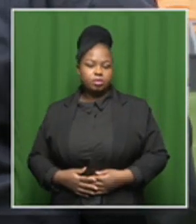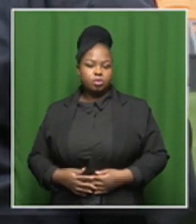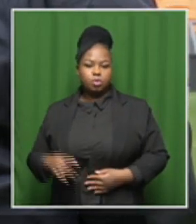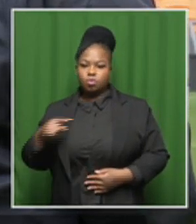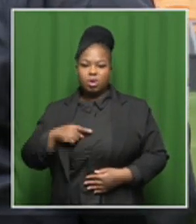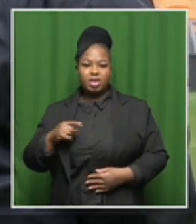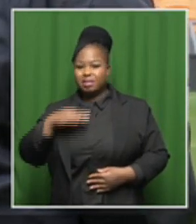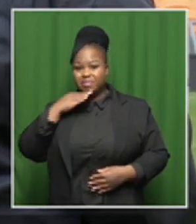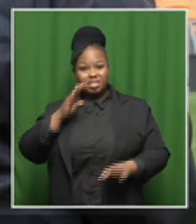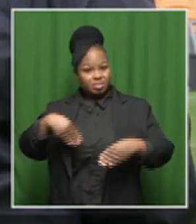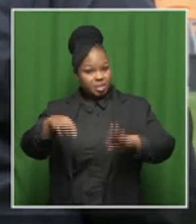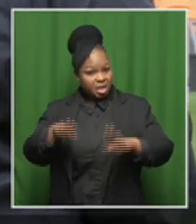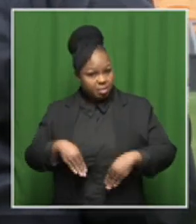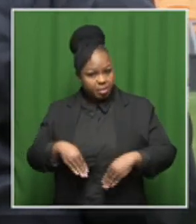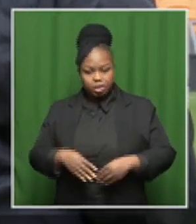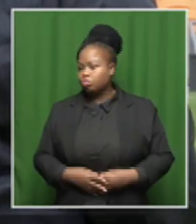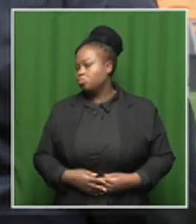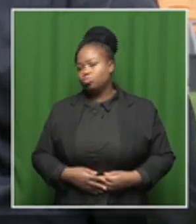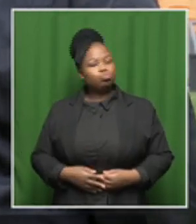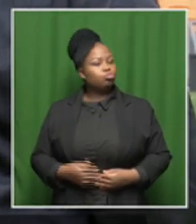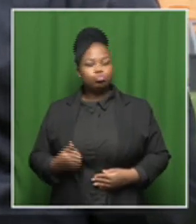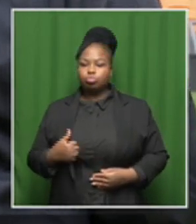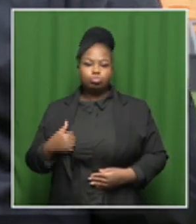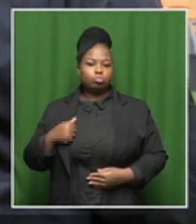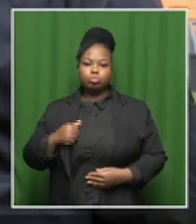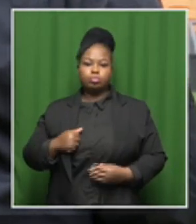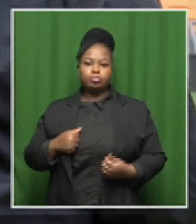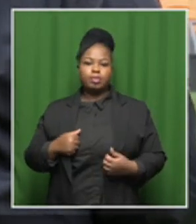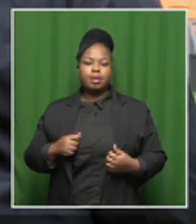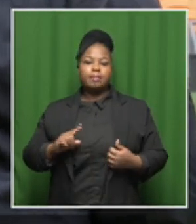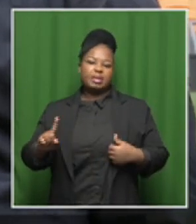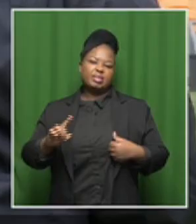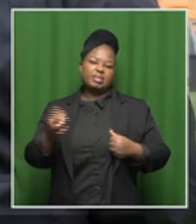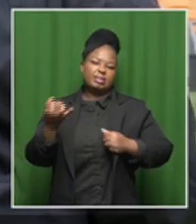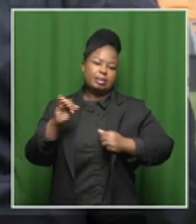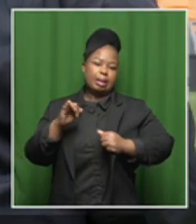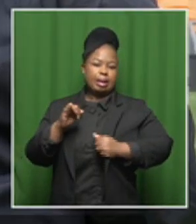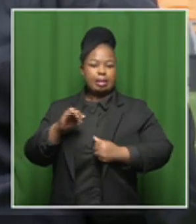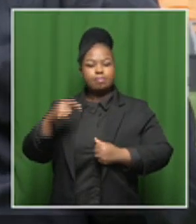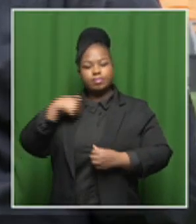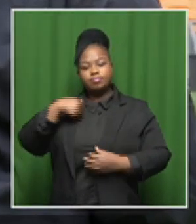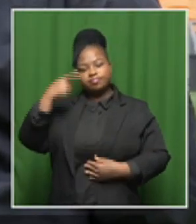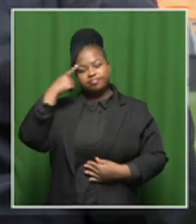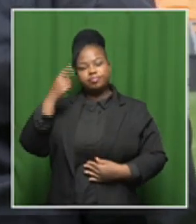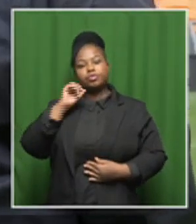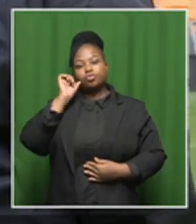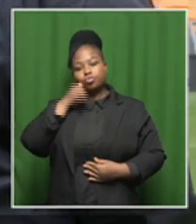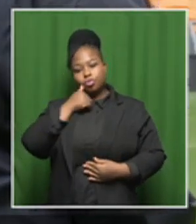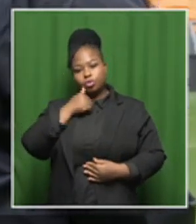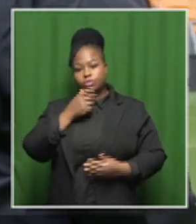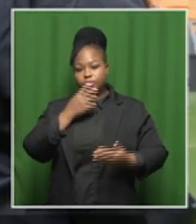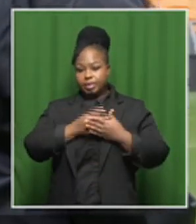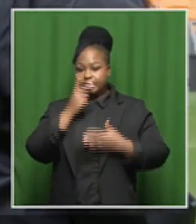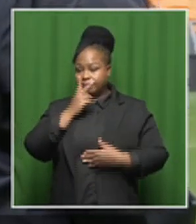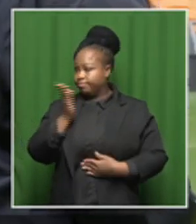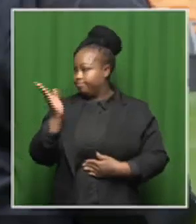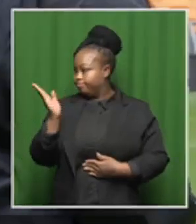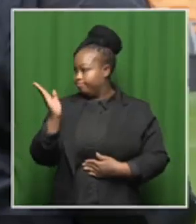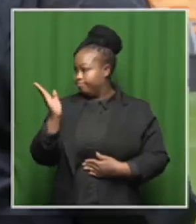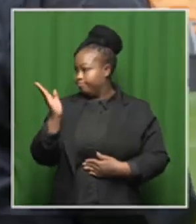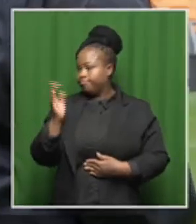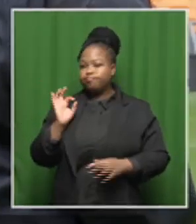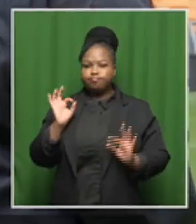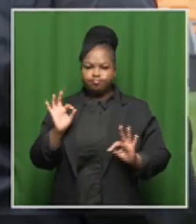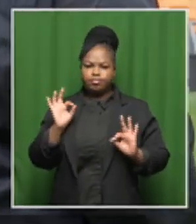carpet Yes. for the fixture, but I'm still convinced that tomorrow, and you can see around you, it's